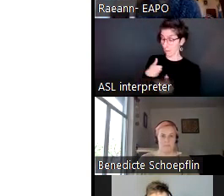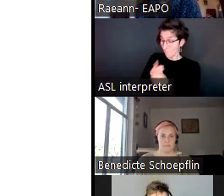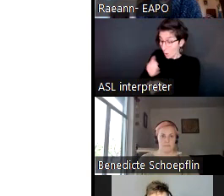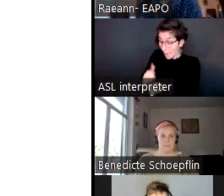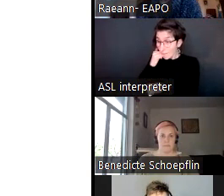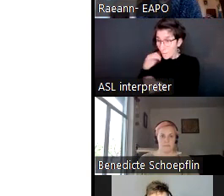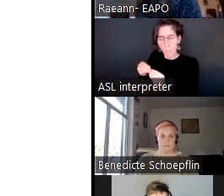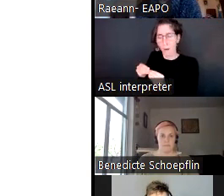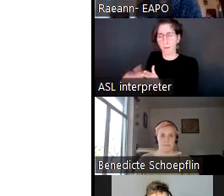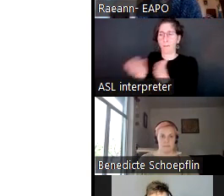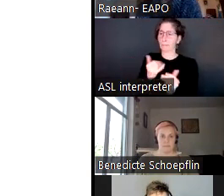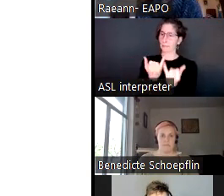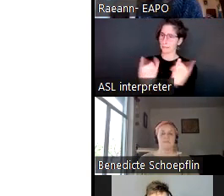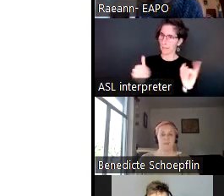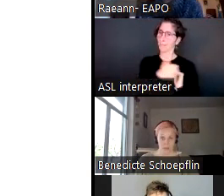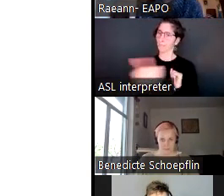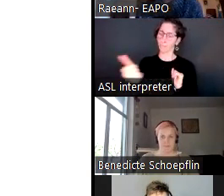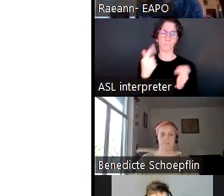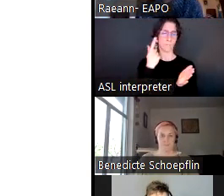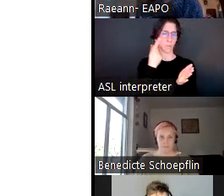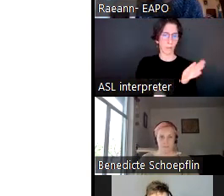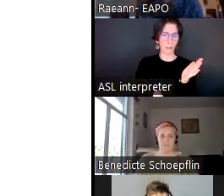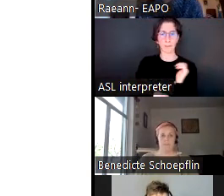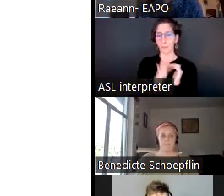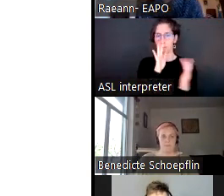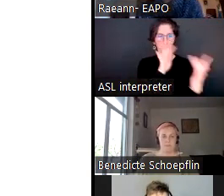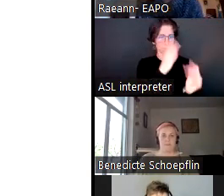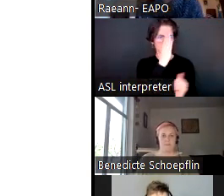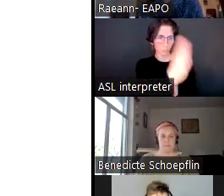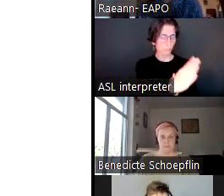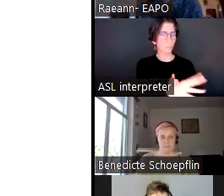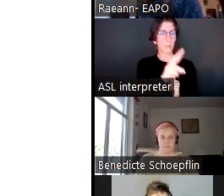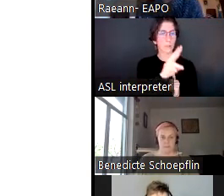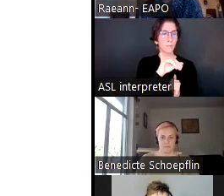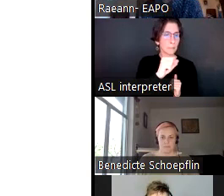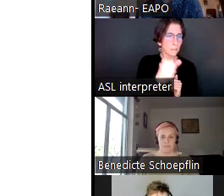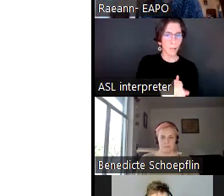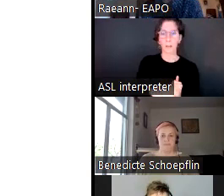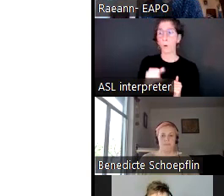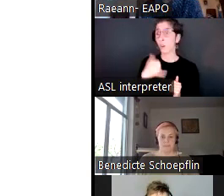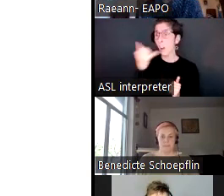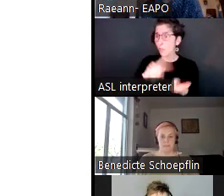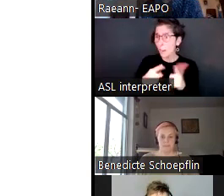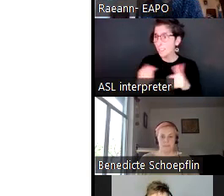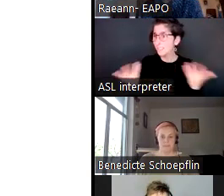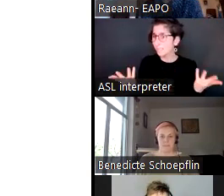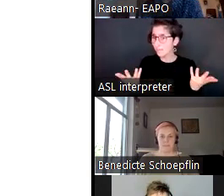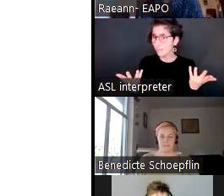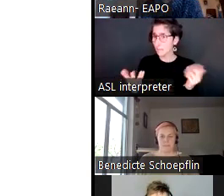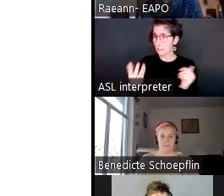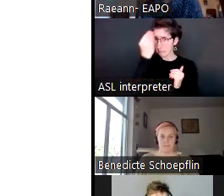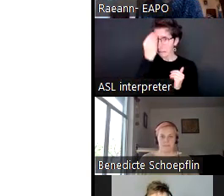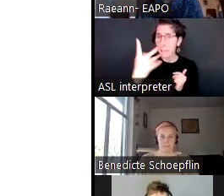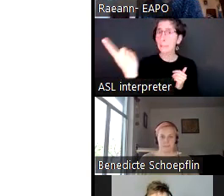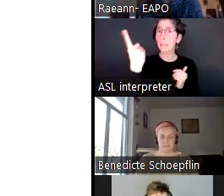they provide you, but yeah, call the source, call your bank, call Visa, call a friend, tell your story to somebody. And